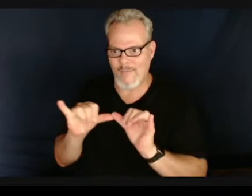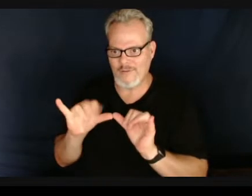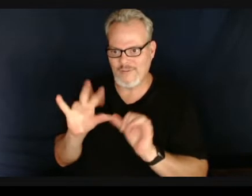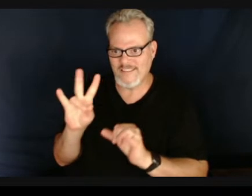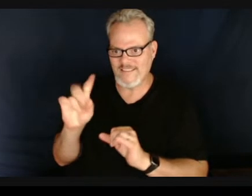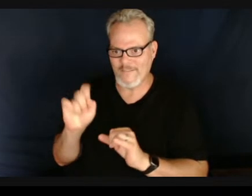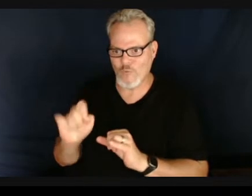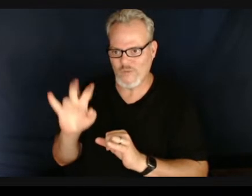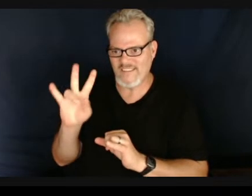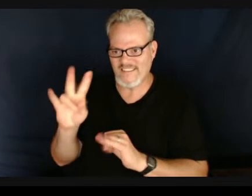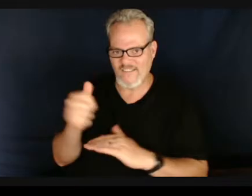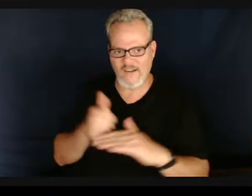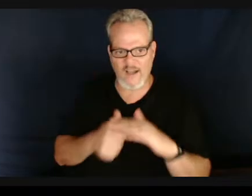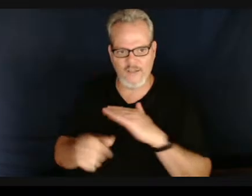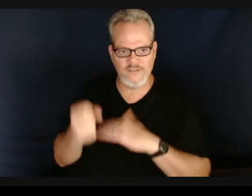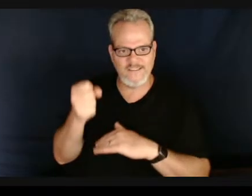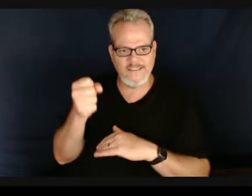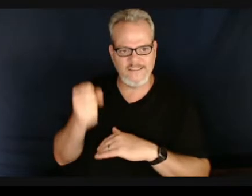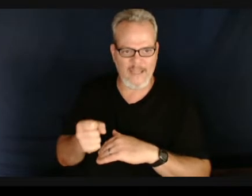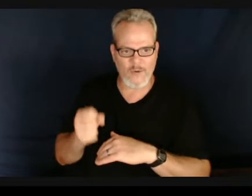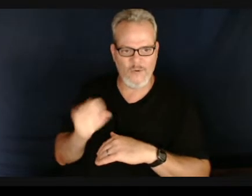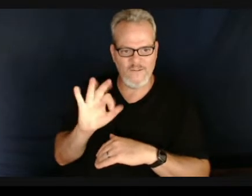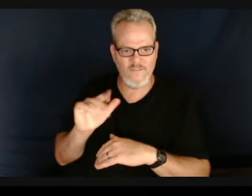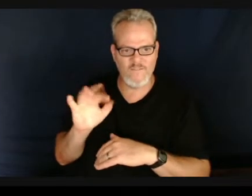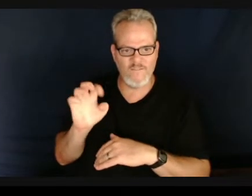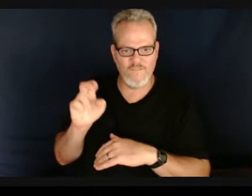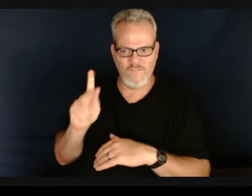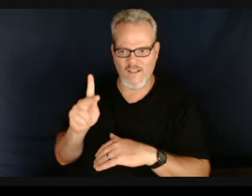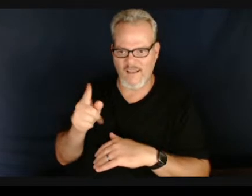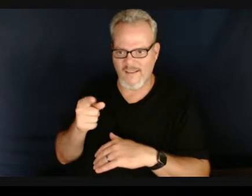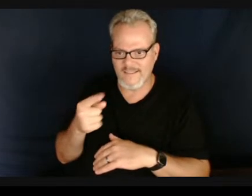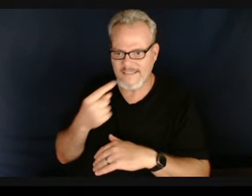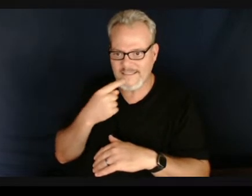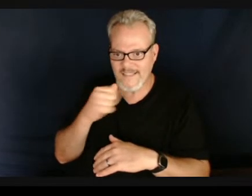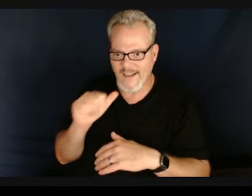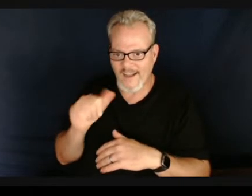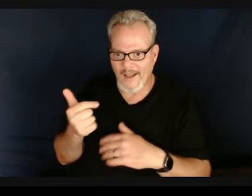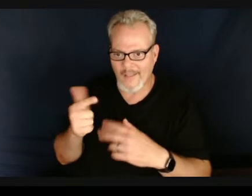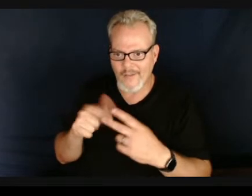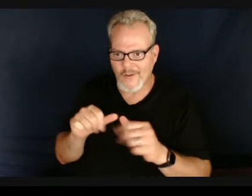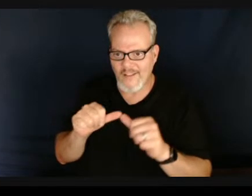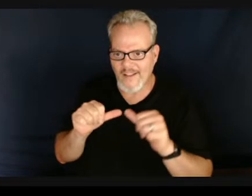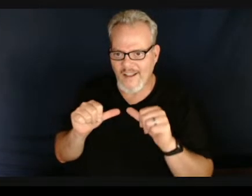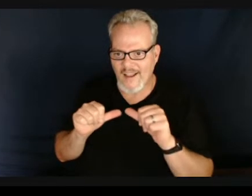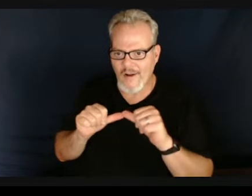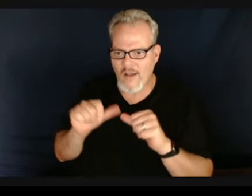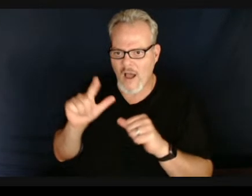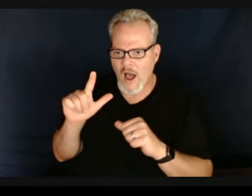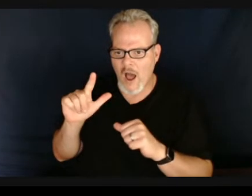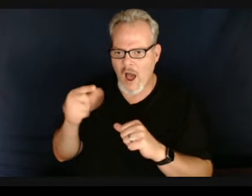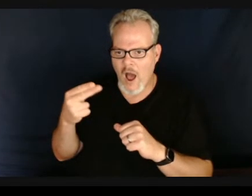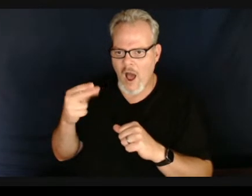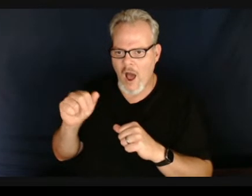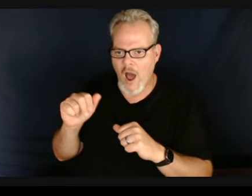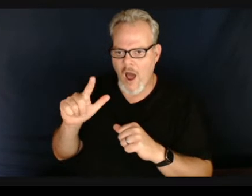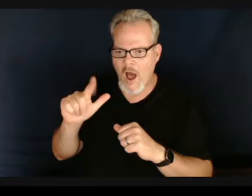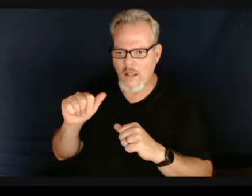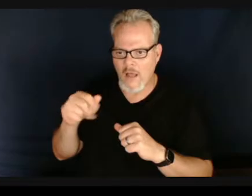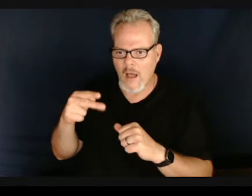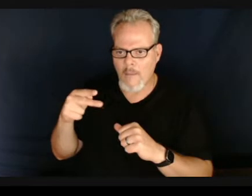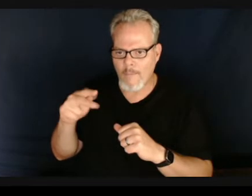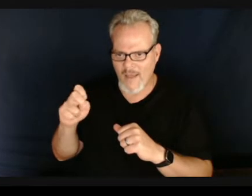flank that flooded Halape with a 20-foot wave, 6 meters